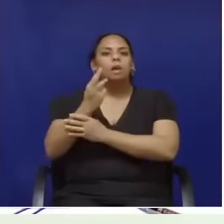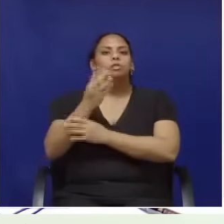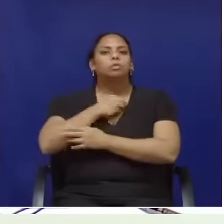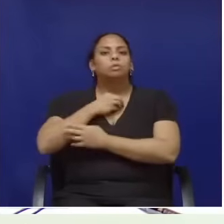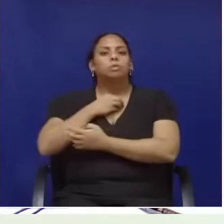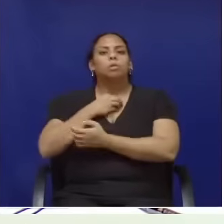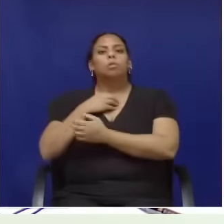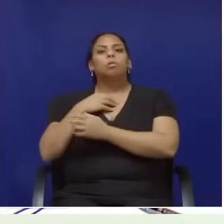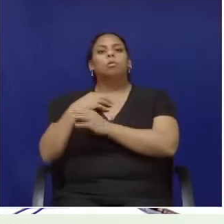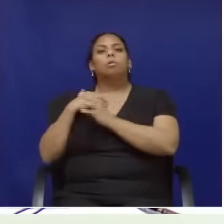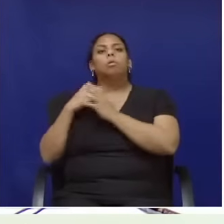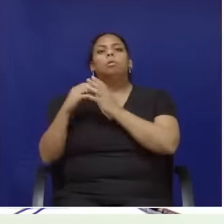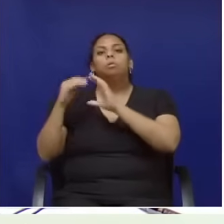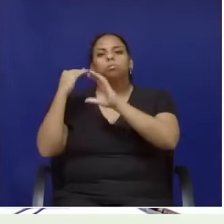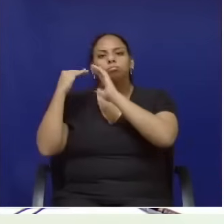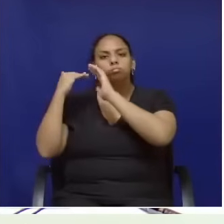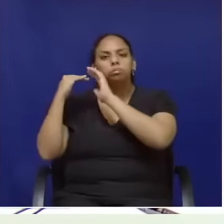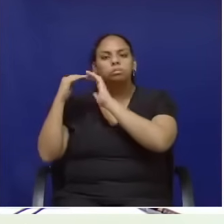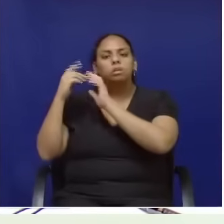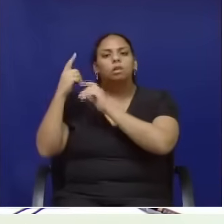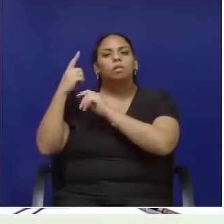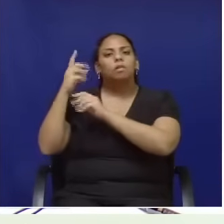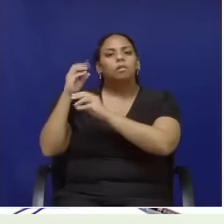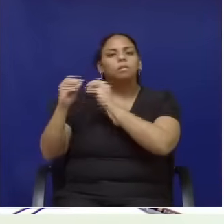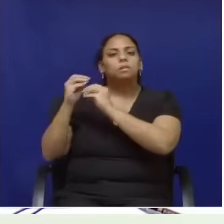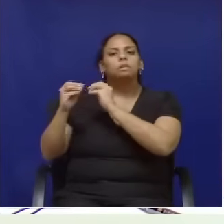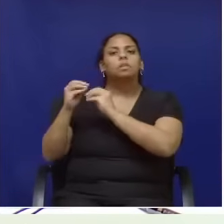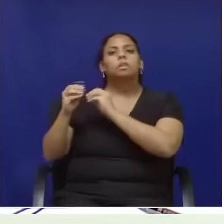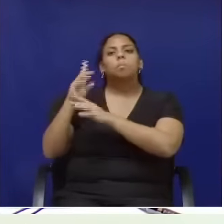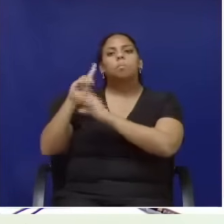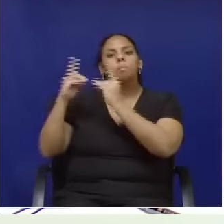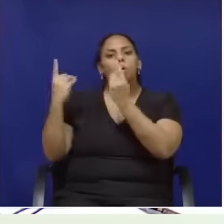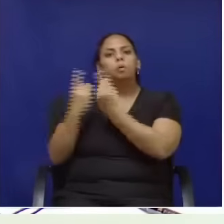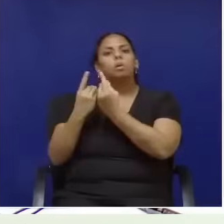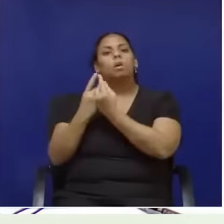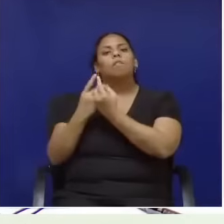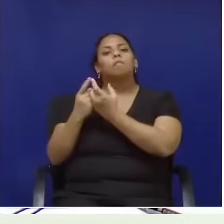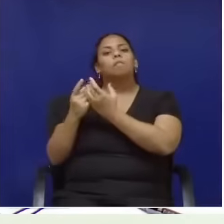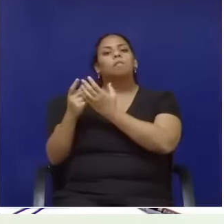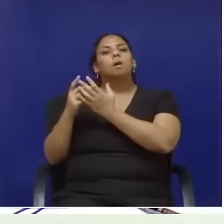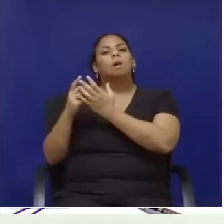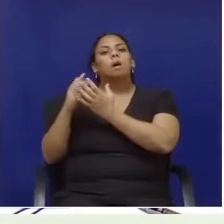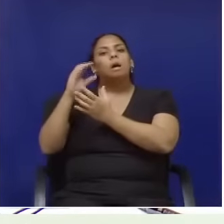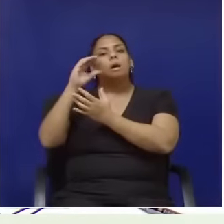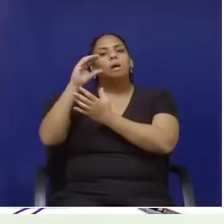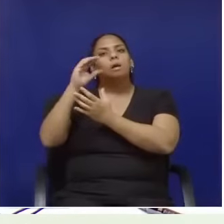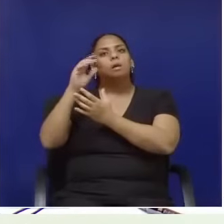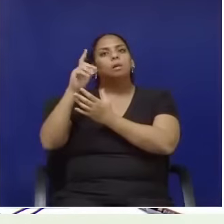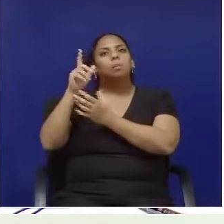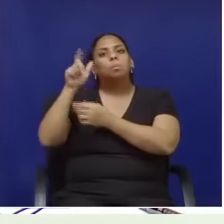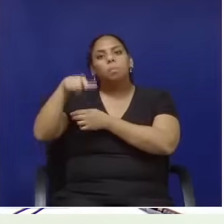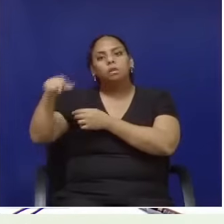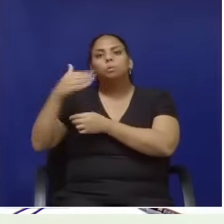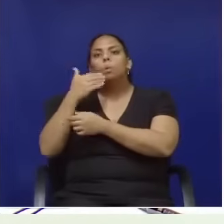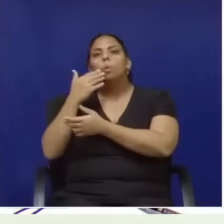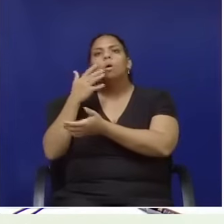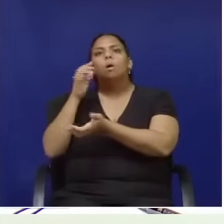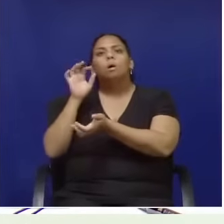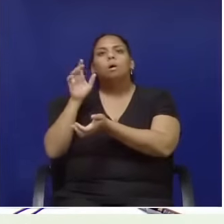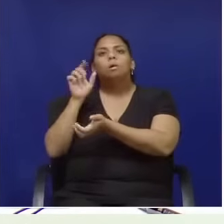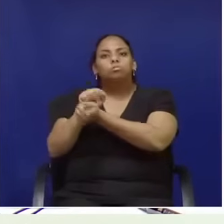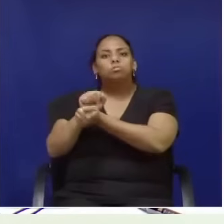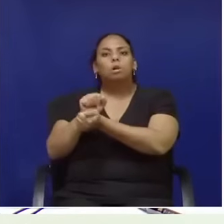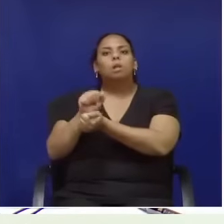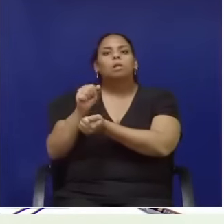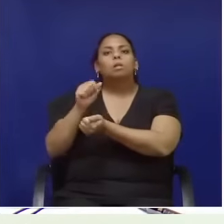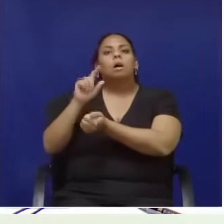were violated during that period of your department's administrative custody of those systems, and has any such remedy been